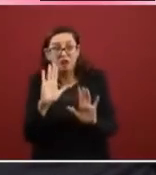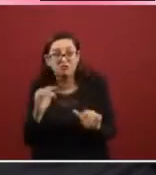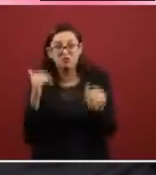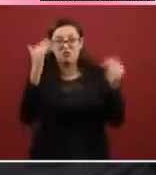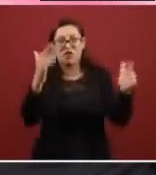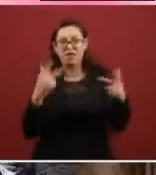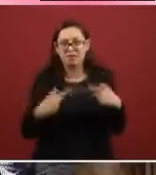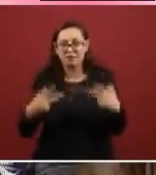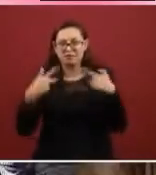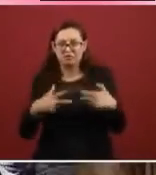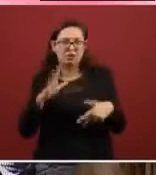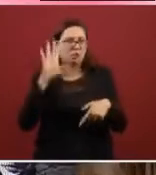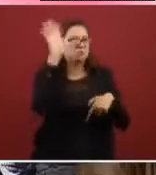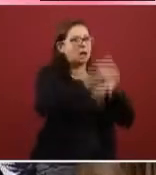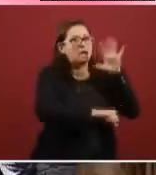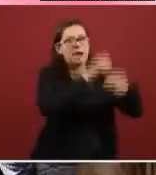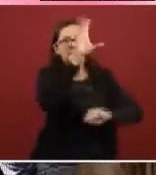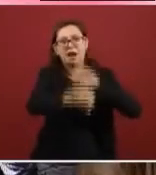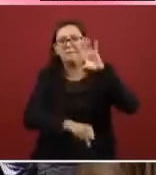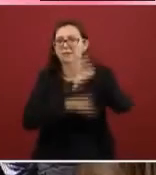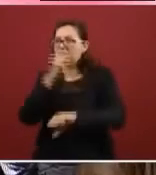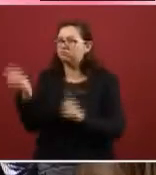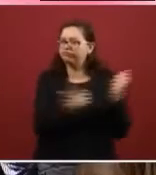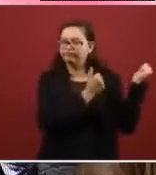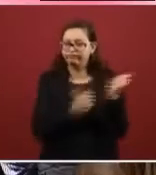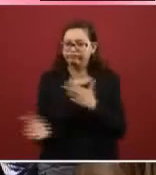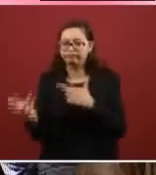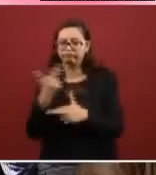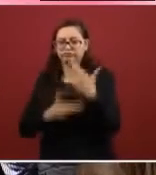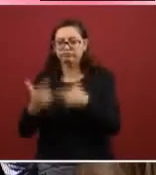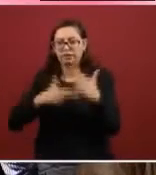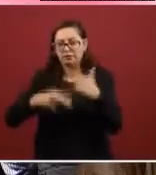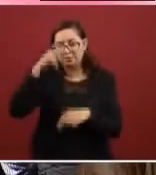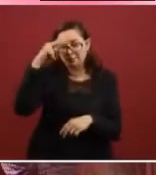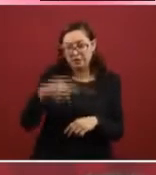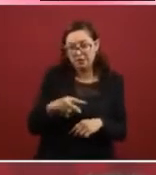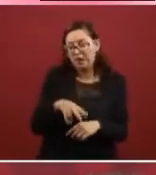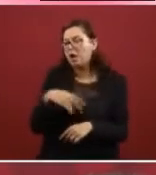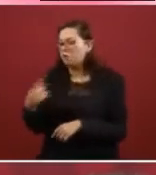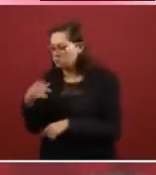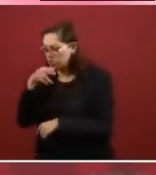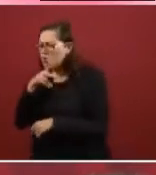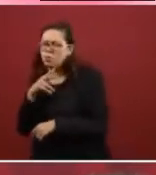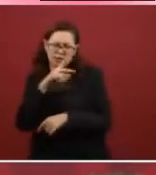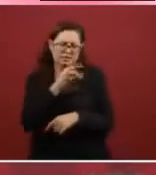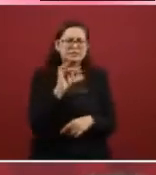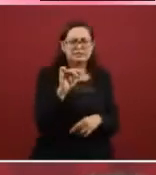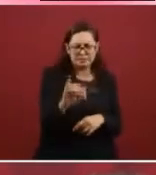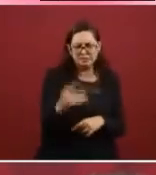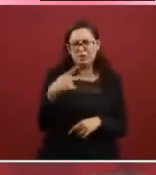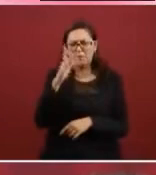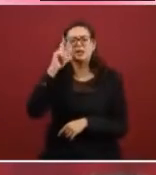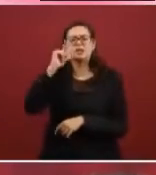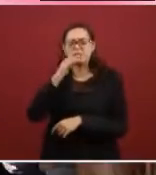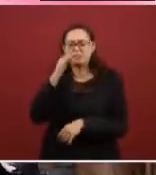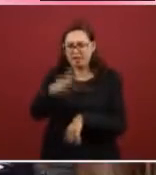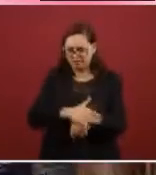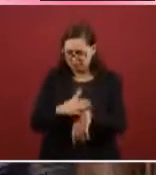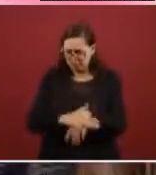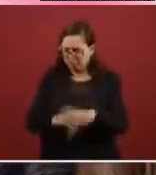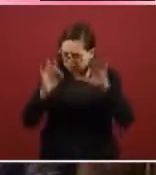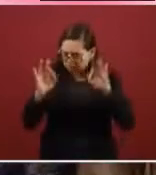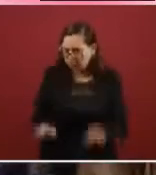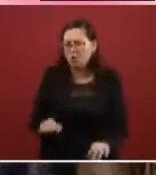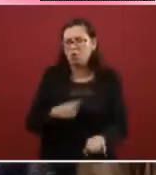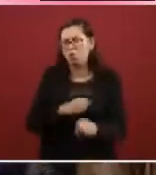los Estados Unidos. So we're dealing with the ones that could be objects of those deportations. Mañana yo te informo ese número exacto. And tomorrow I'll inform you of that exact